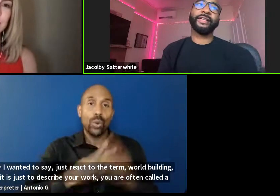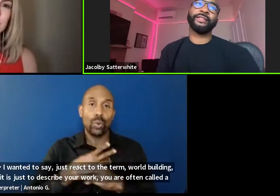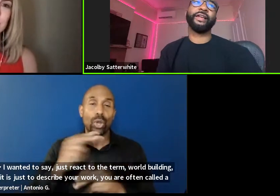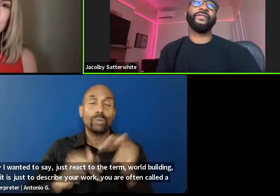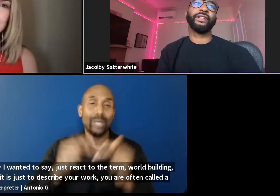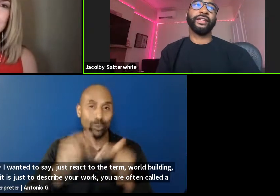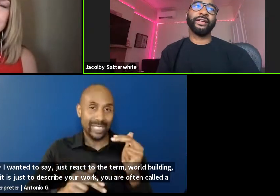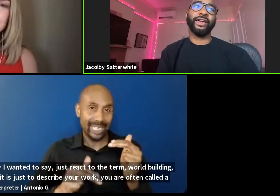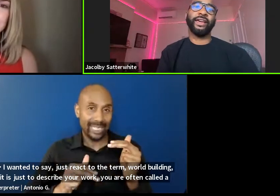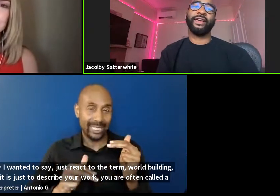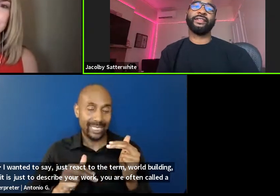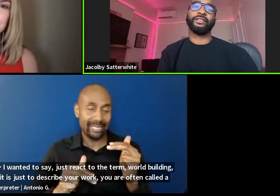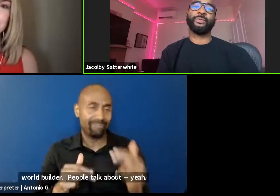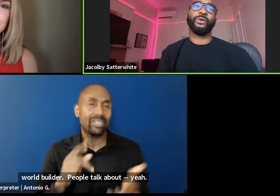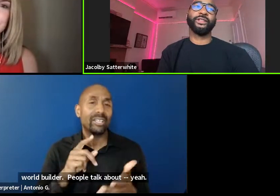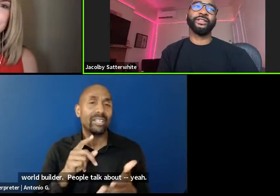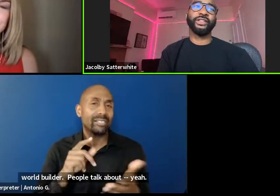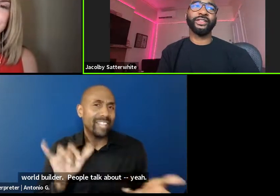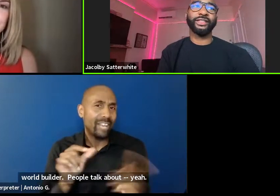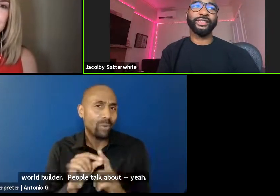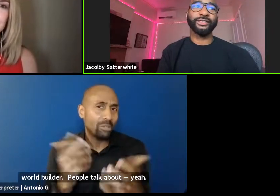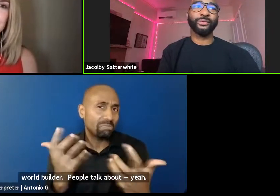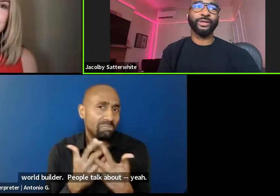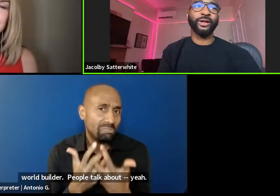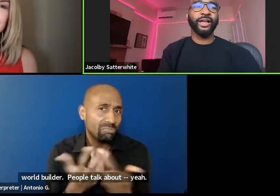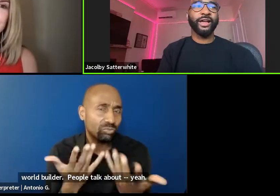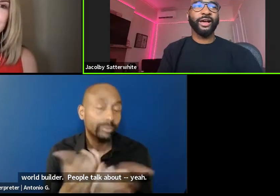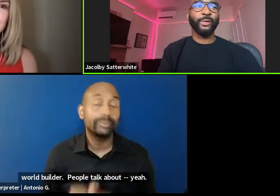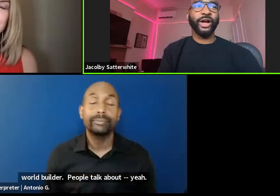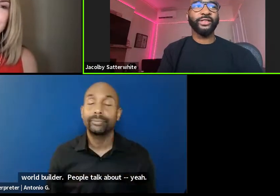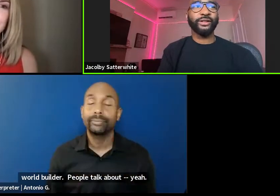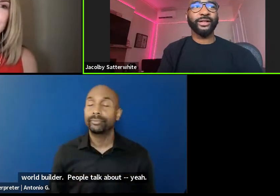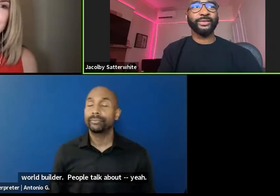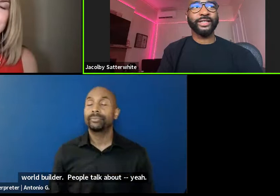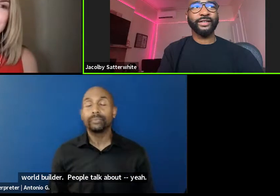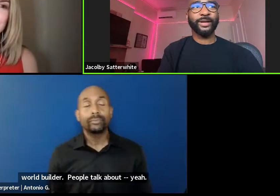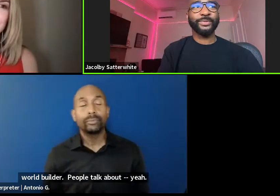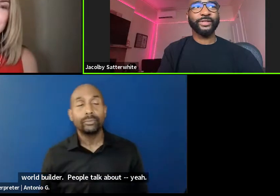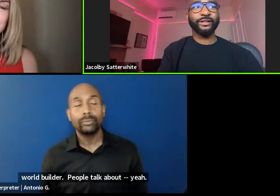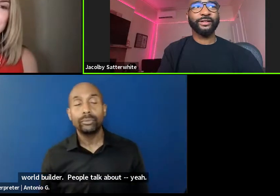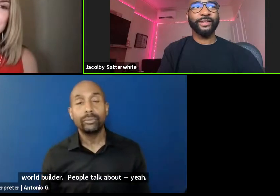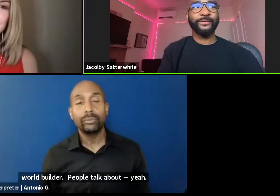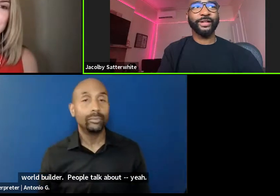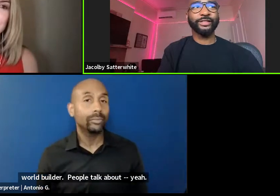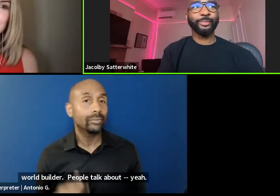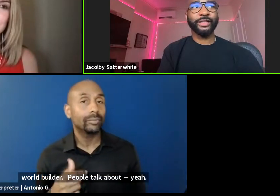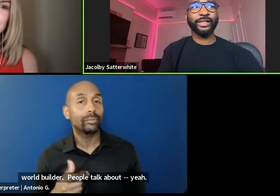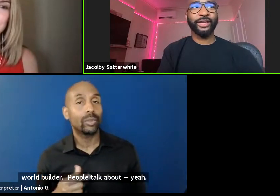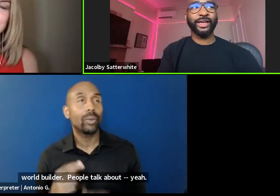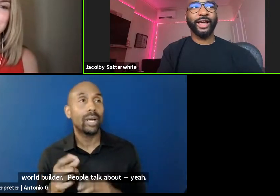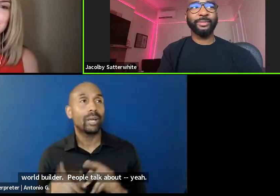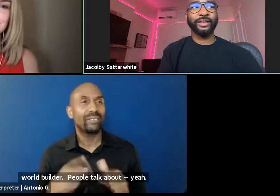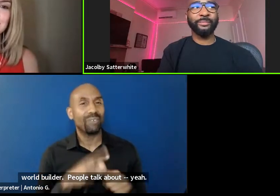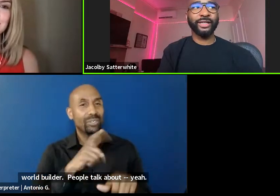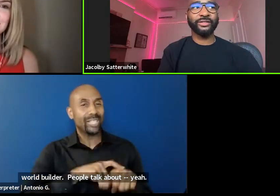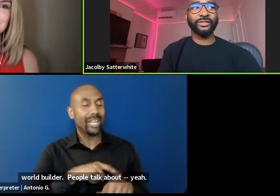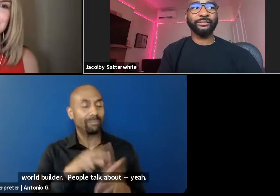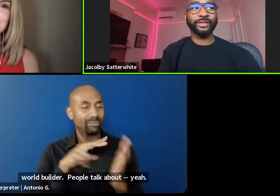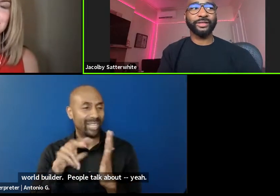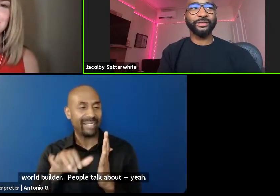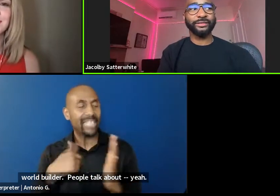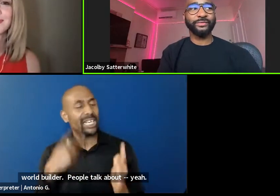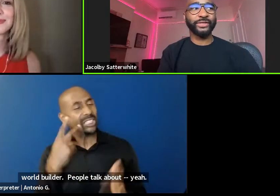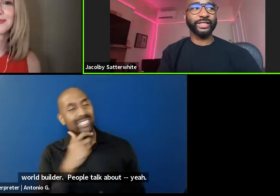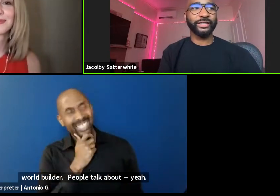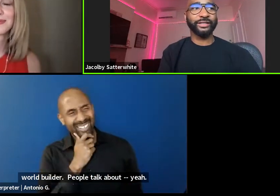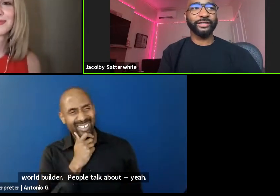Well, I mean, I feel like at this point, it definitely is a world. I thought that was kind of absurd at first, but like I've been committed to